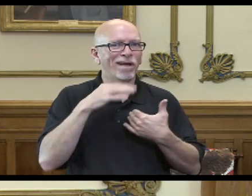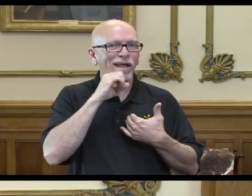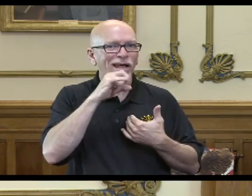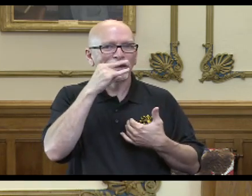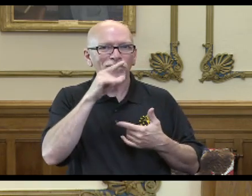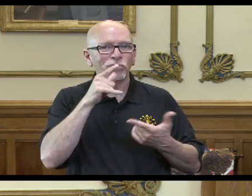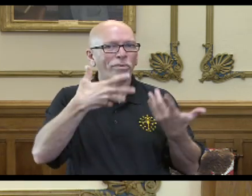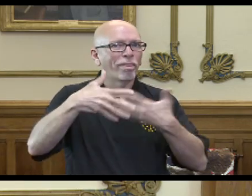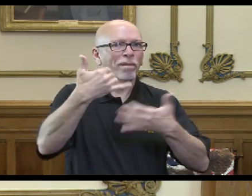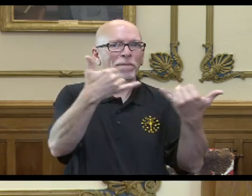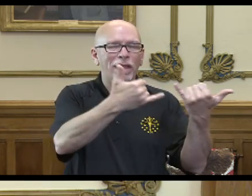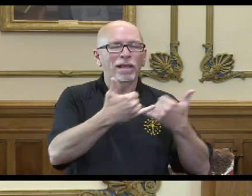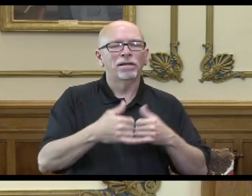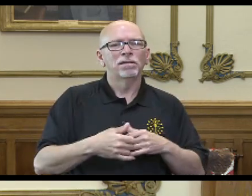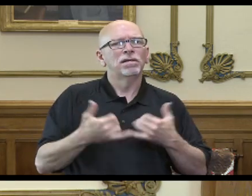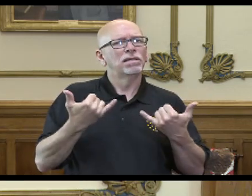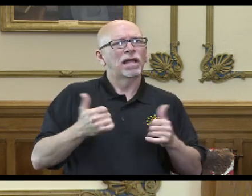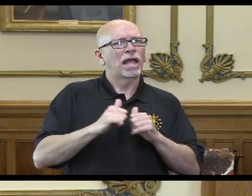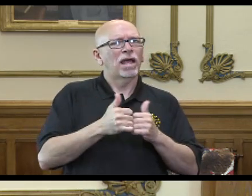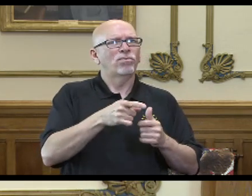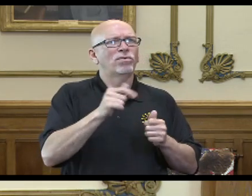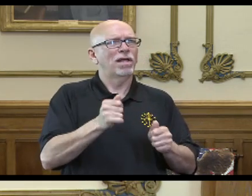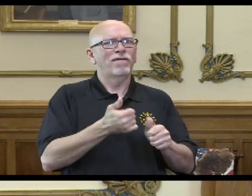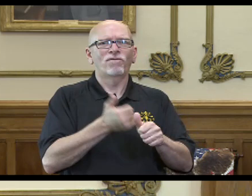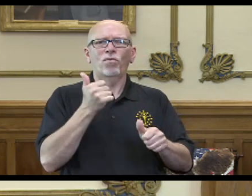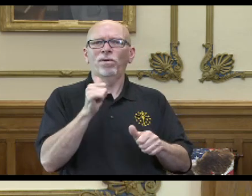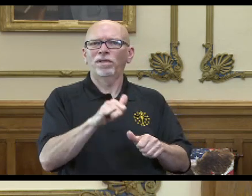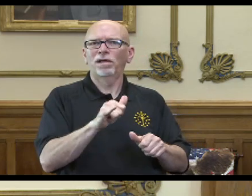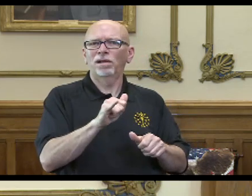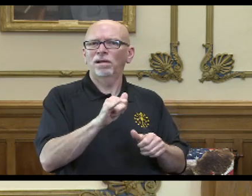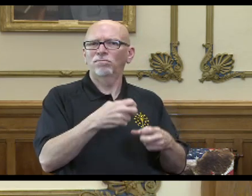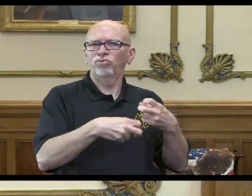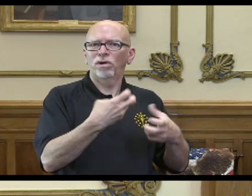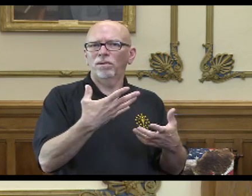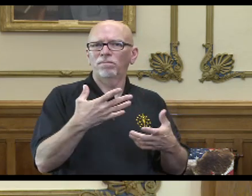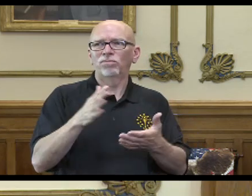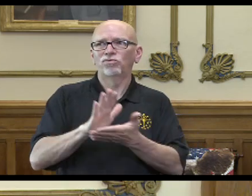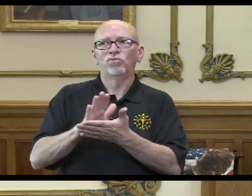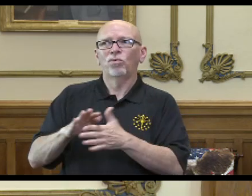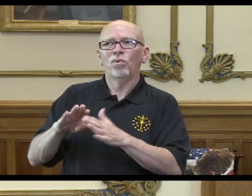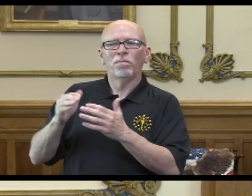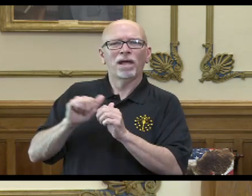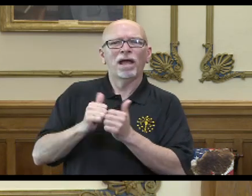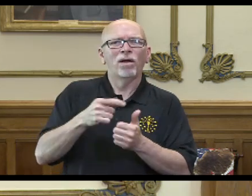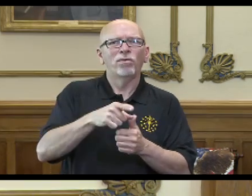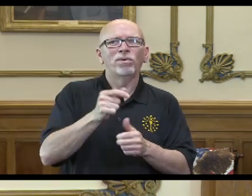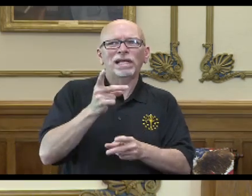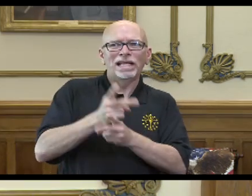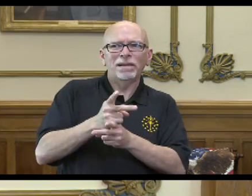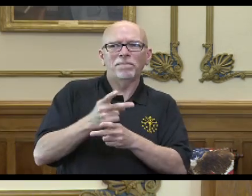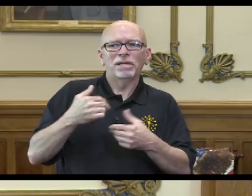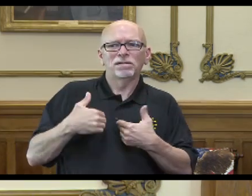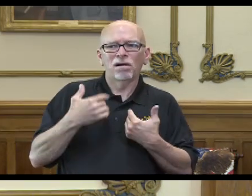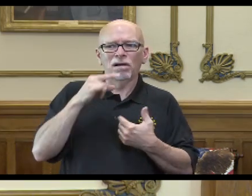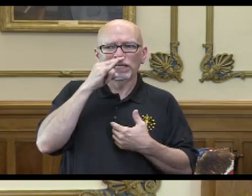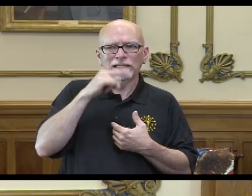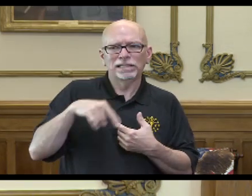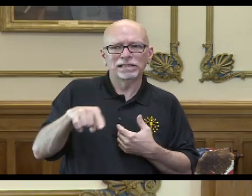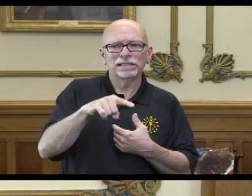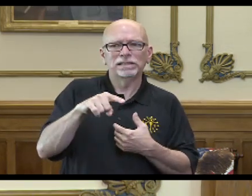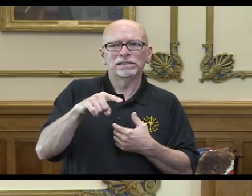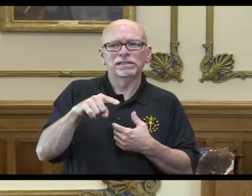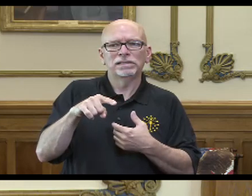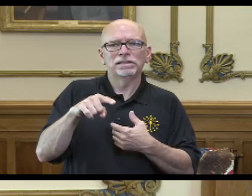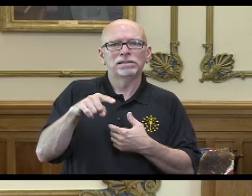kids using them. How do we get around that same problem in opening elementary schools? How do you keep young kids observing